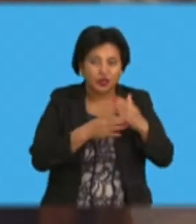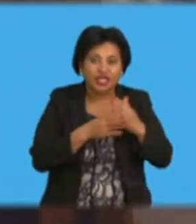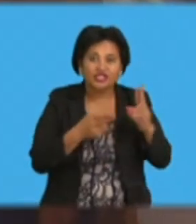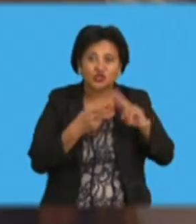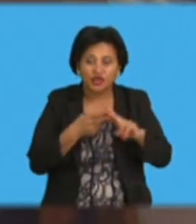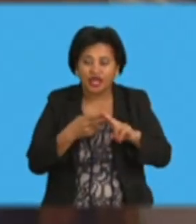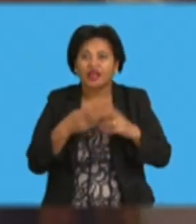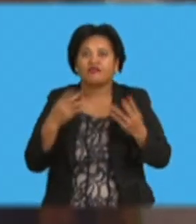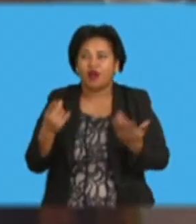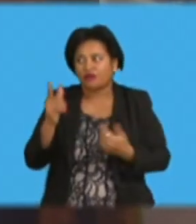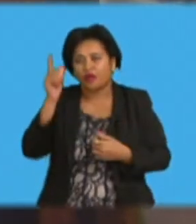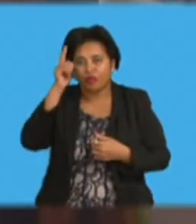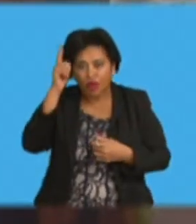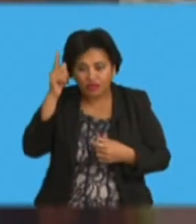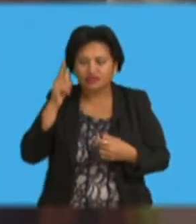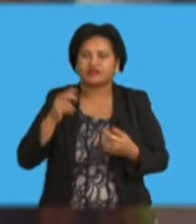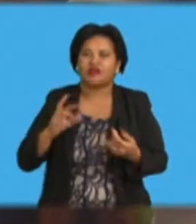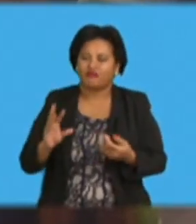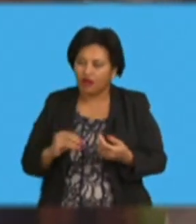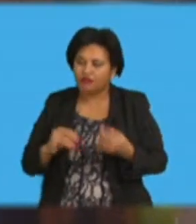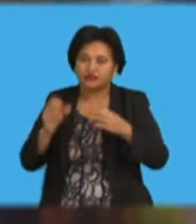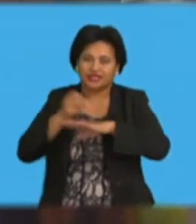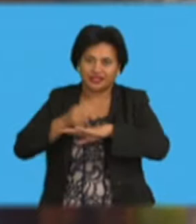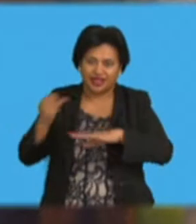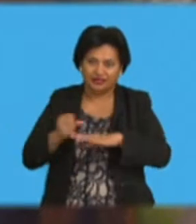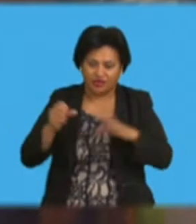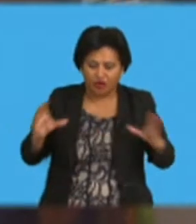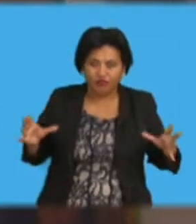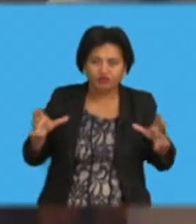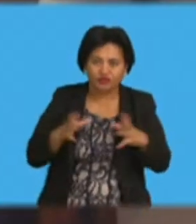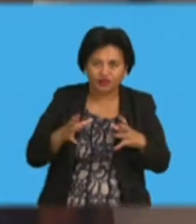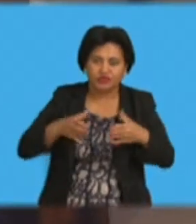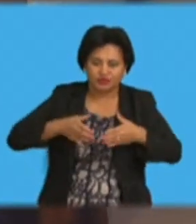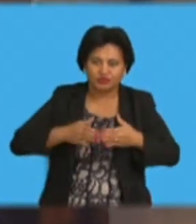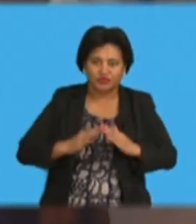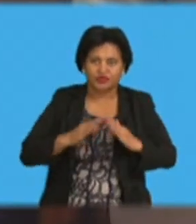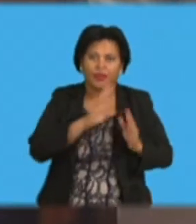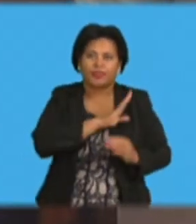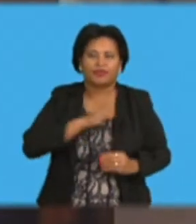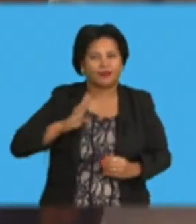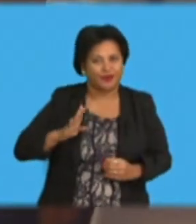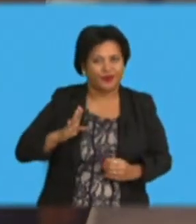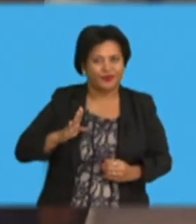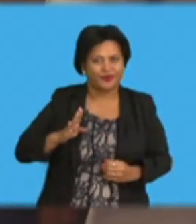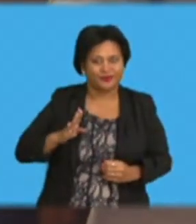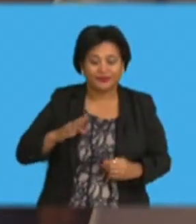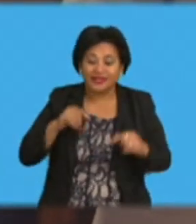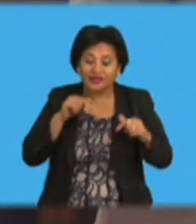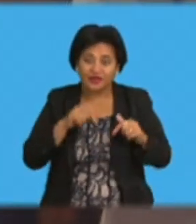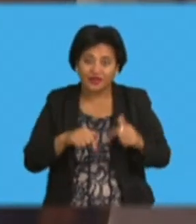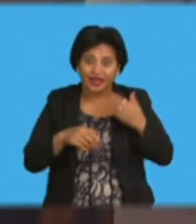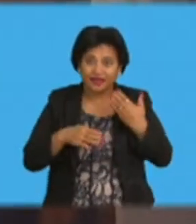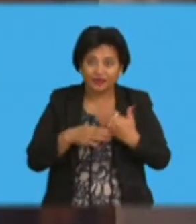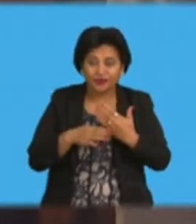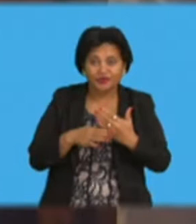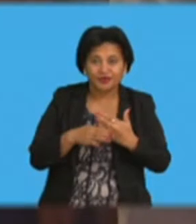and they also, that advisory group gives advice to the OHS Advisory Board. Through that particular work, Madam